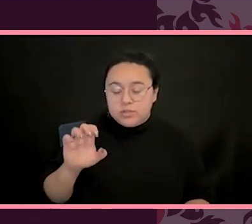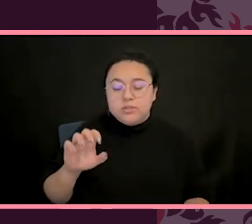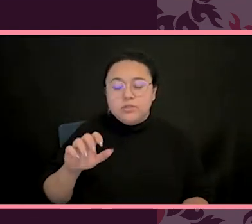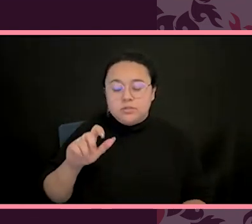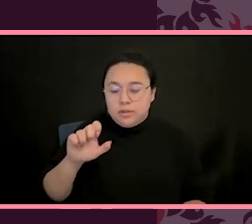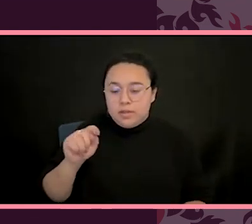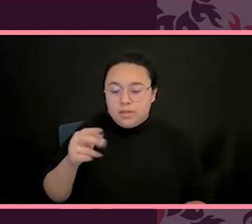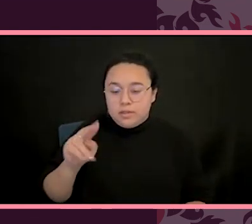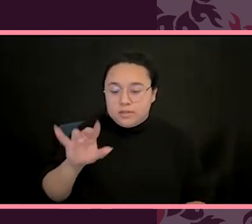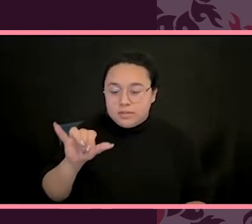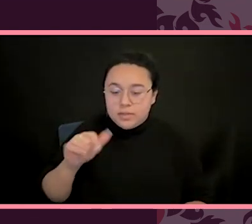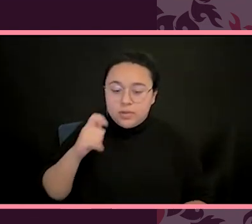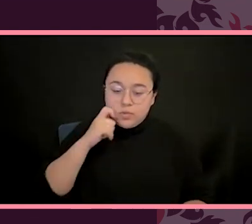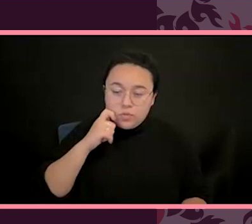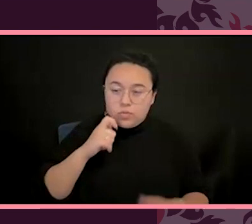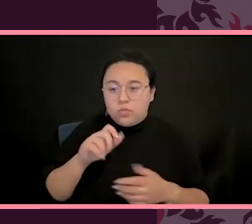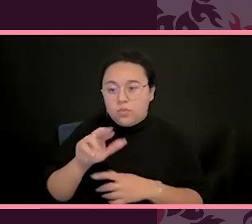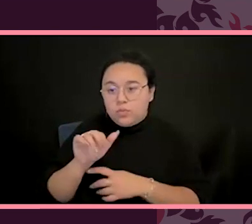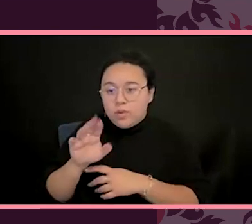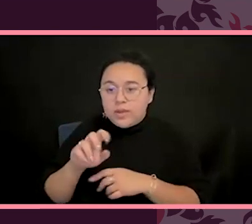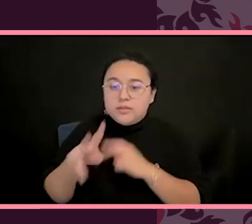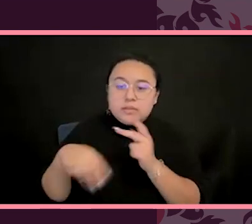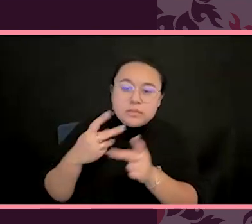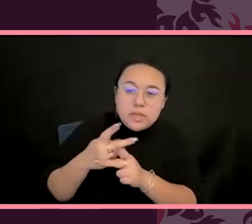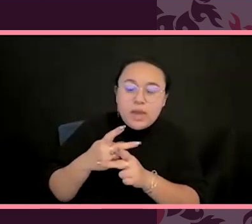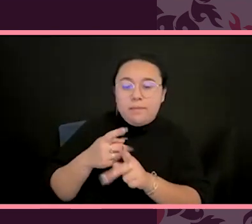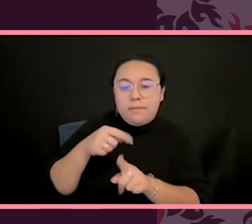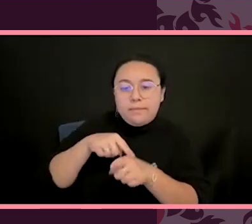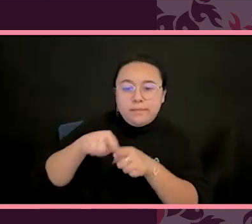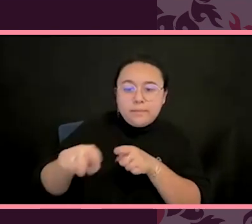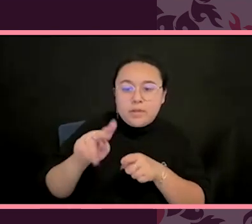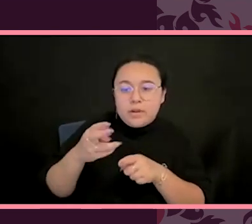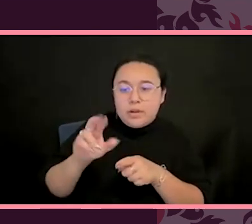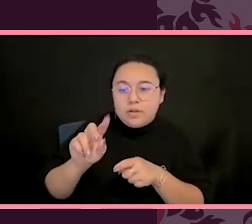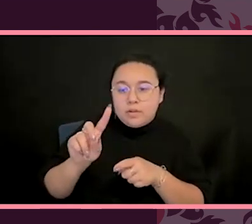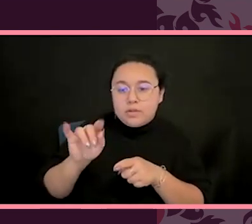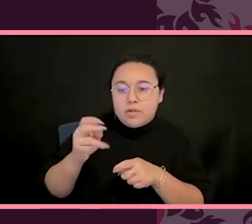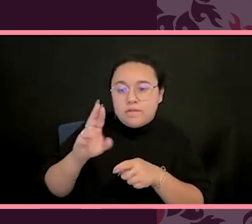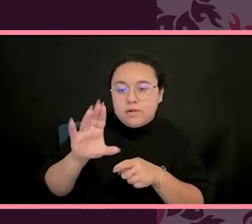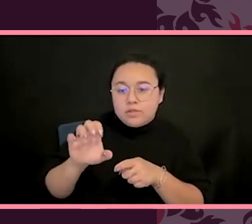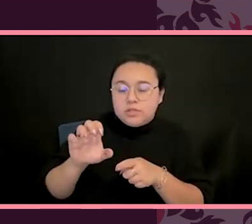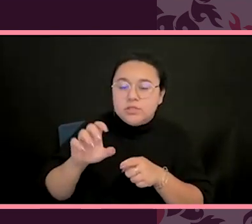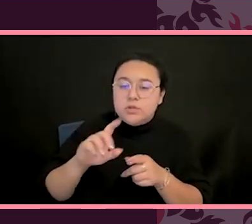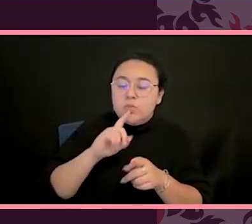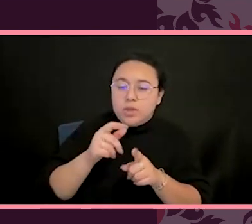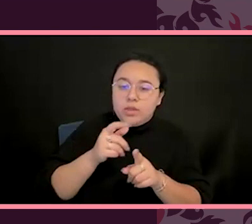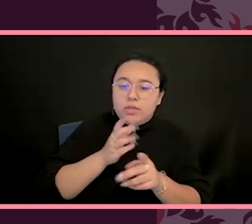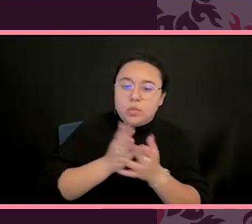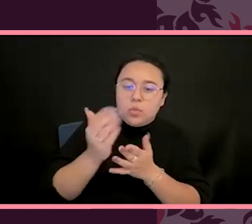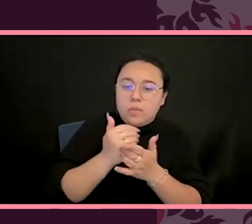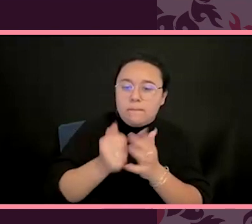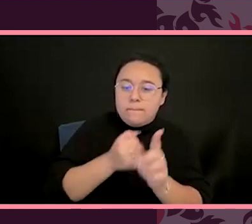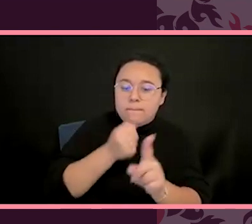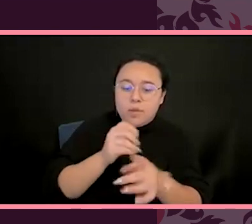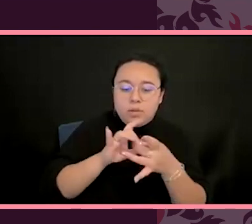of neurodivergence, how does that all even more thoroughly impact the